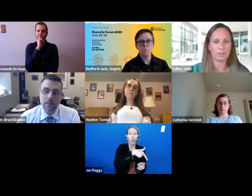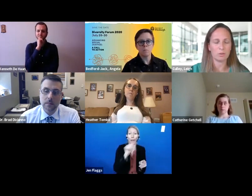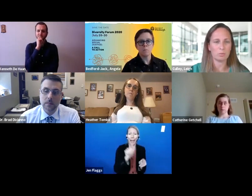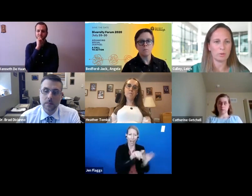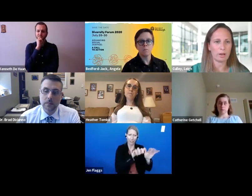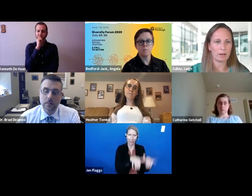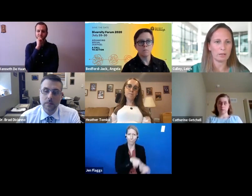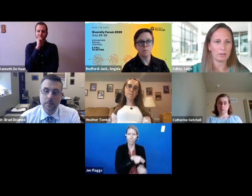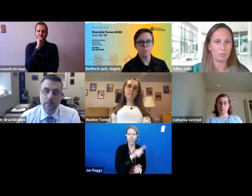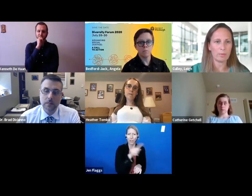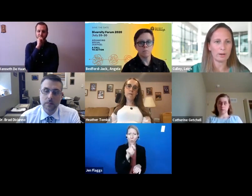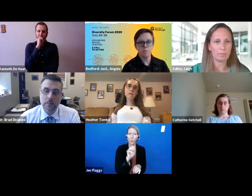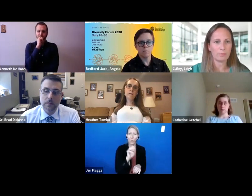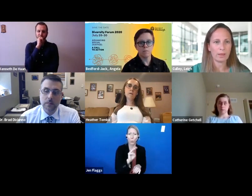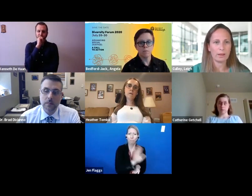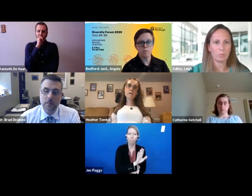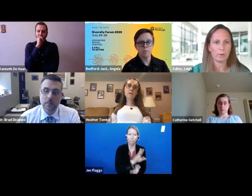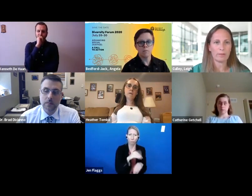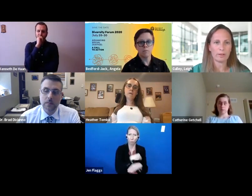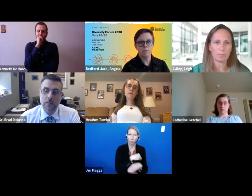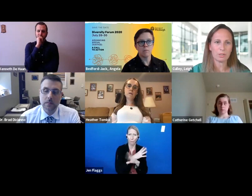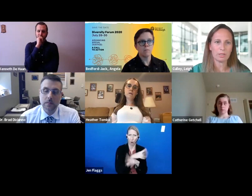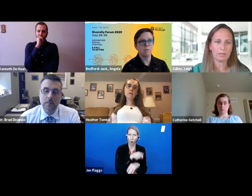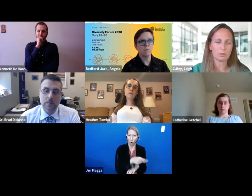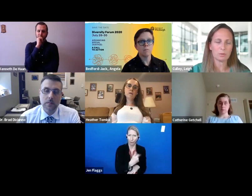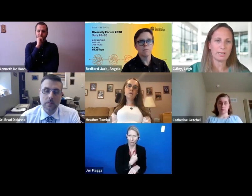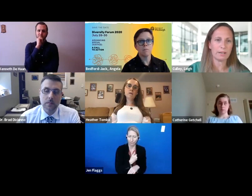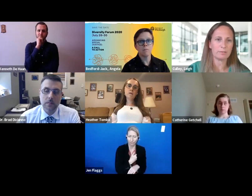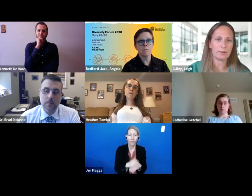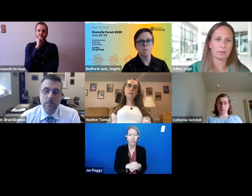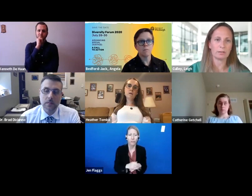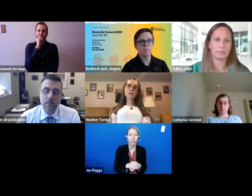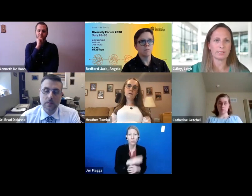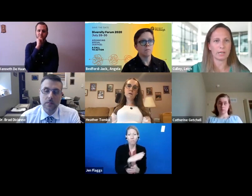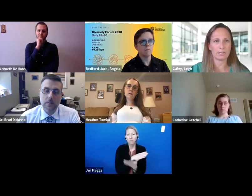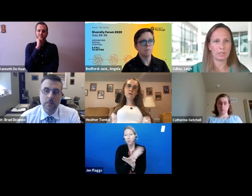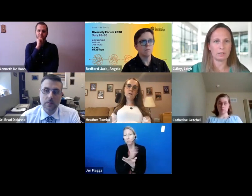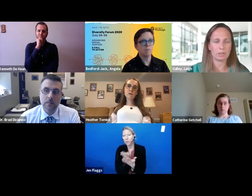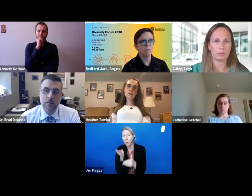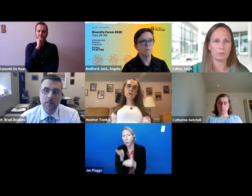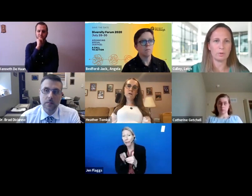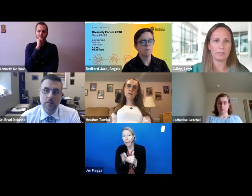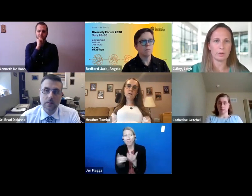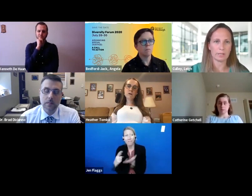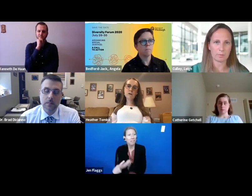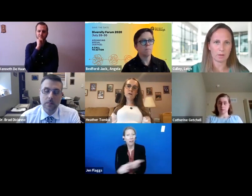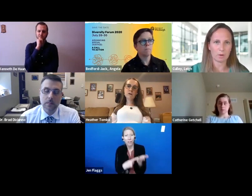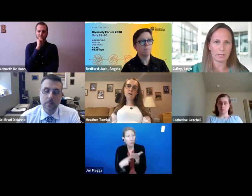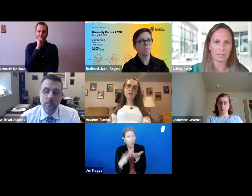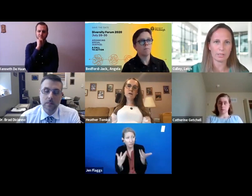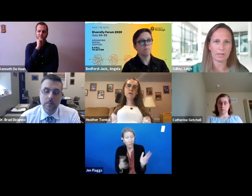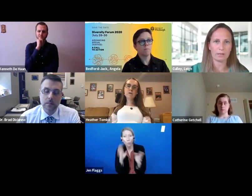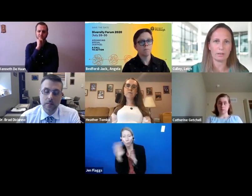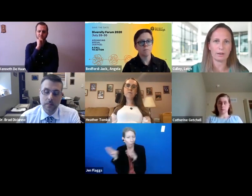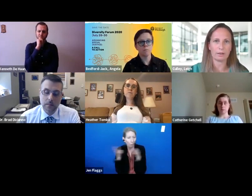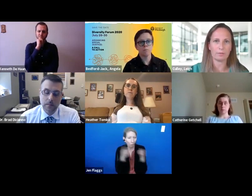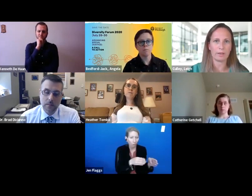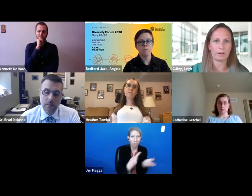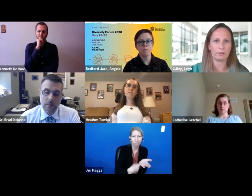in the Zoom webinar. We will have an opportunity towards the end of our discussion to address some of the